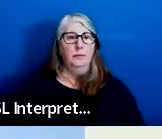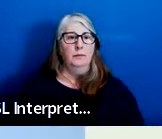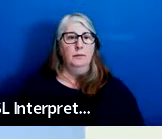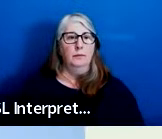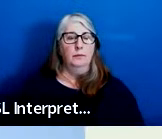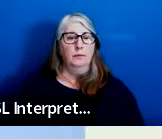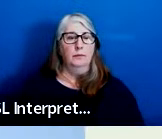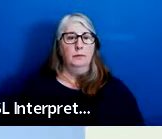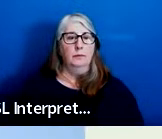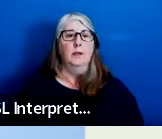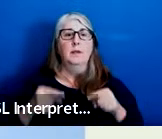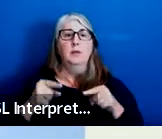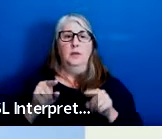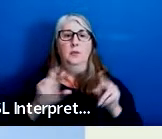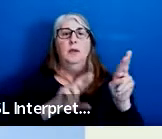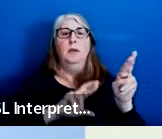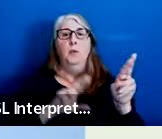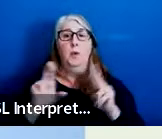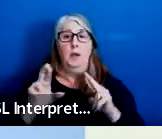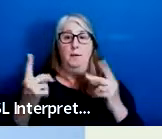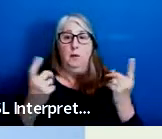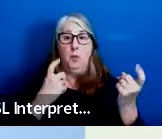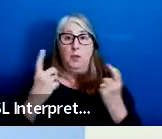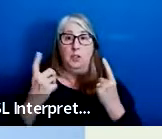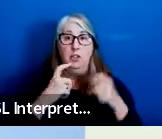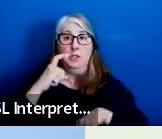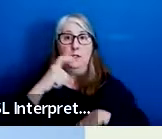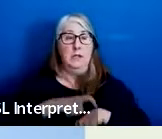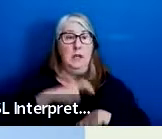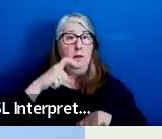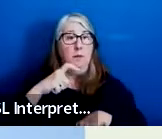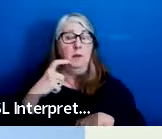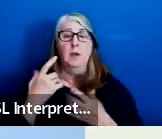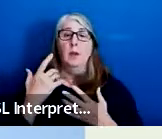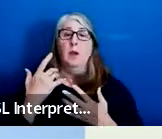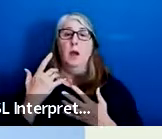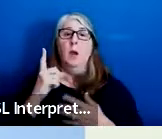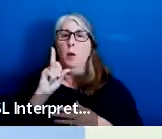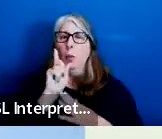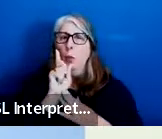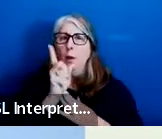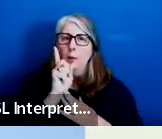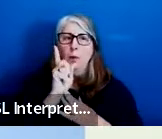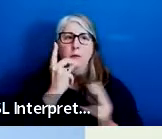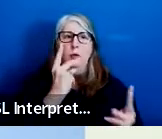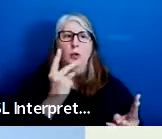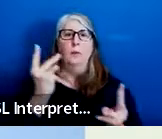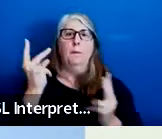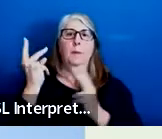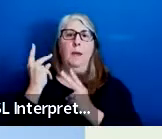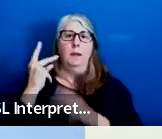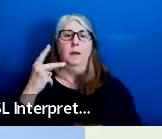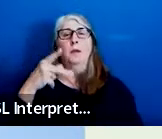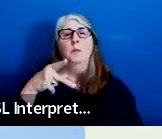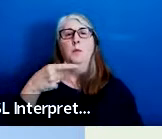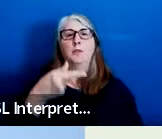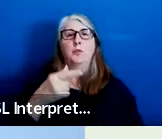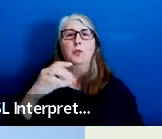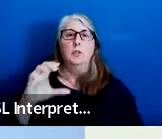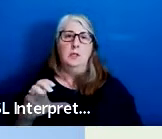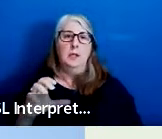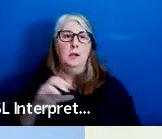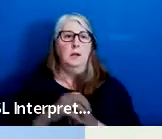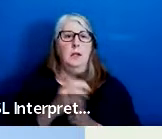Now, as we prepare to take your questions, let's take just a moment to look back. Prince George's County has owned